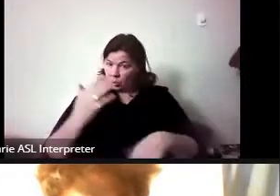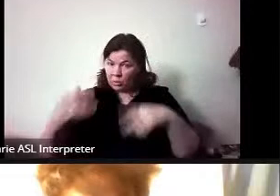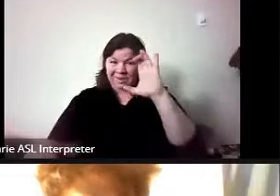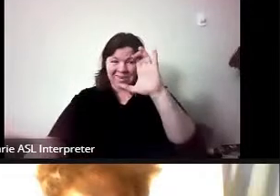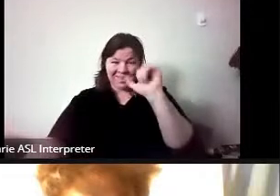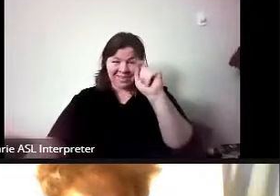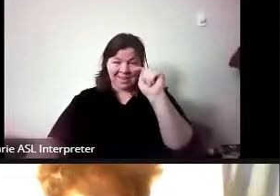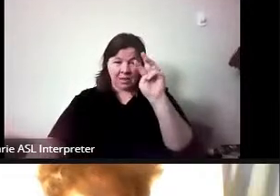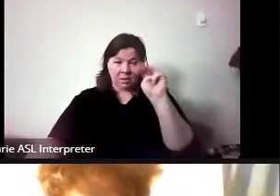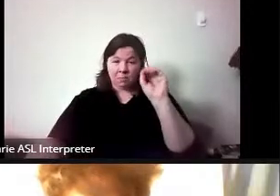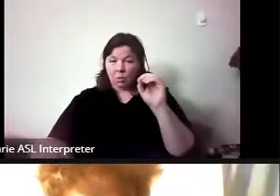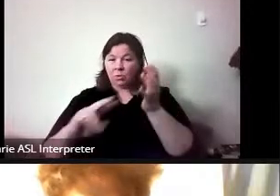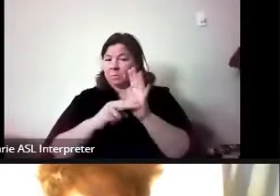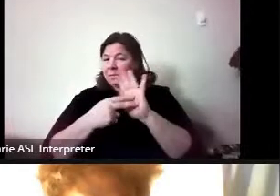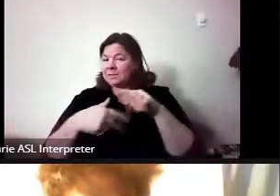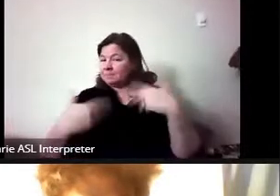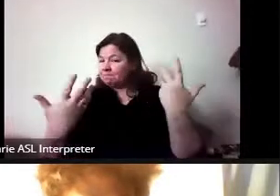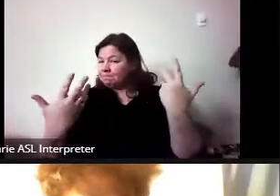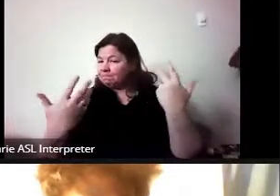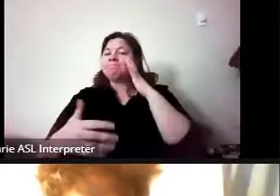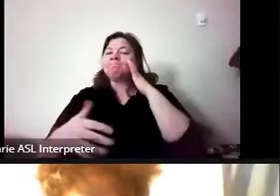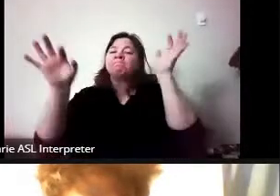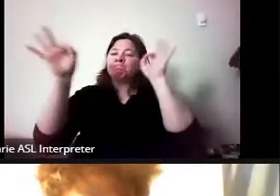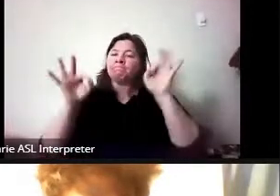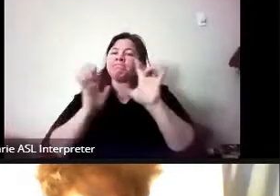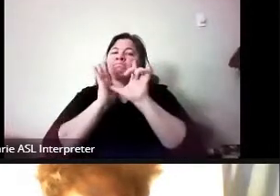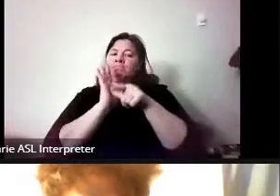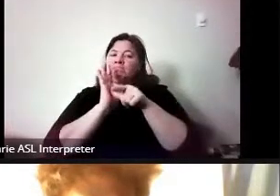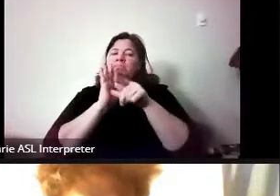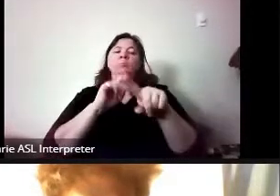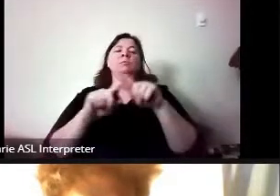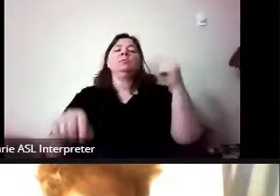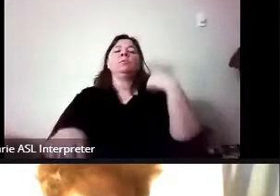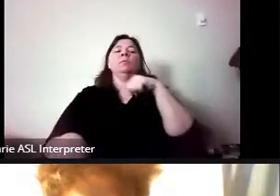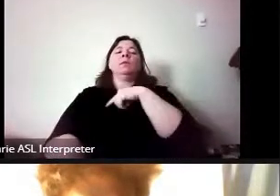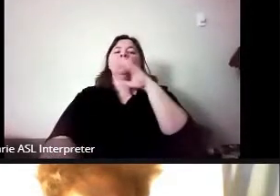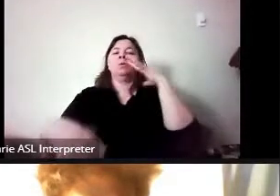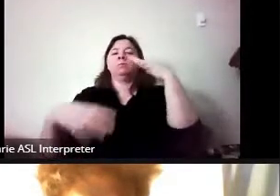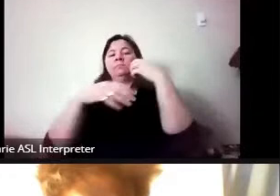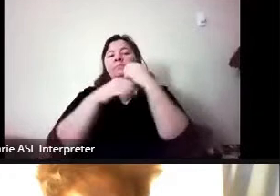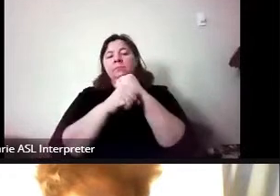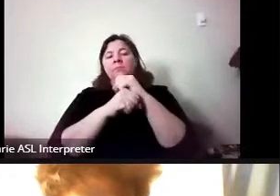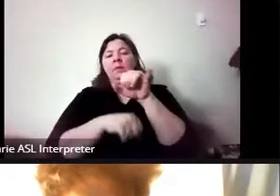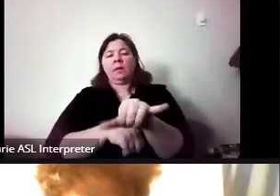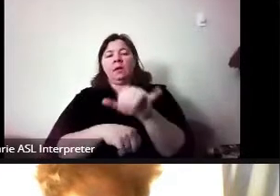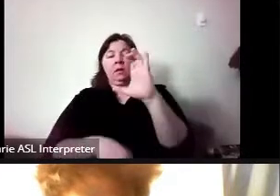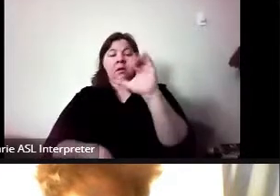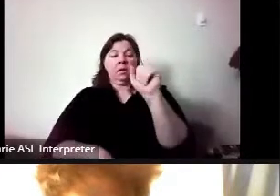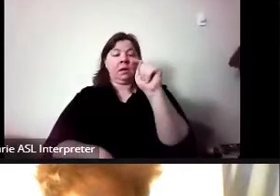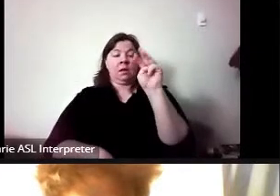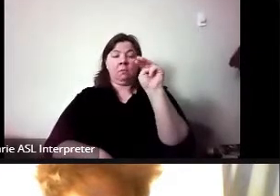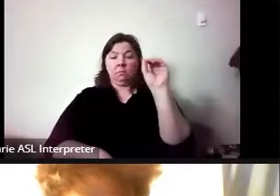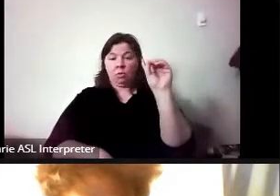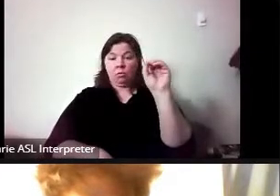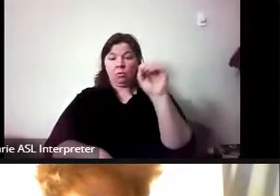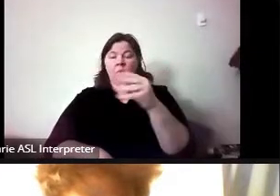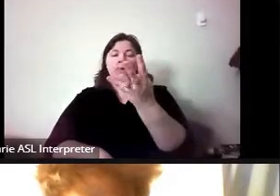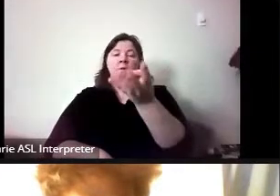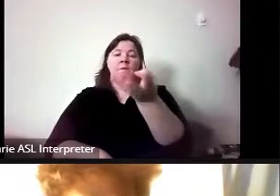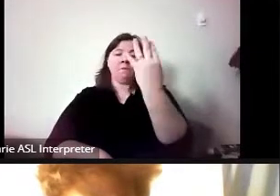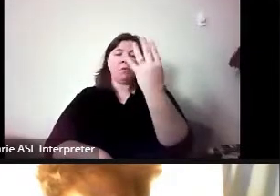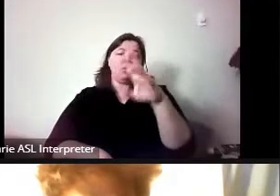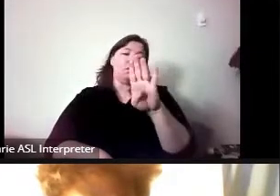means? Jacob will go into that later and I will give you an explanation. But CATMO is the 4 pillars